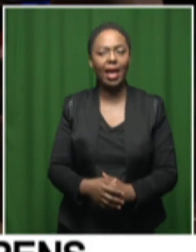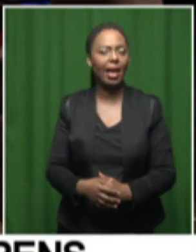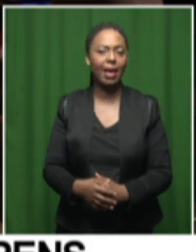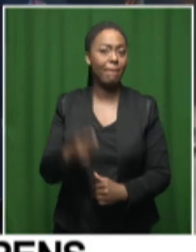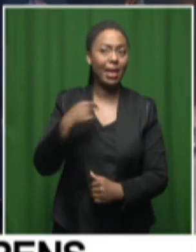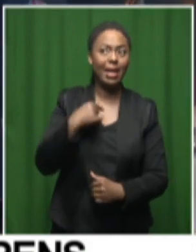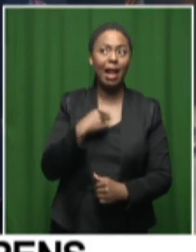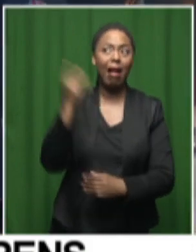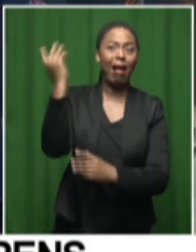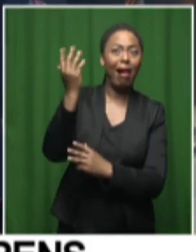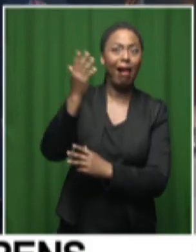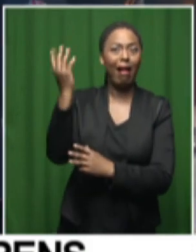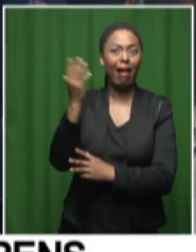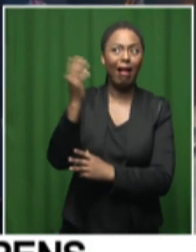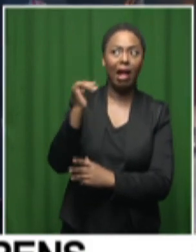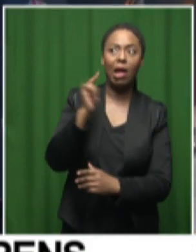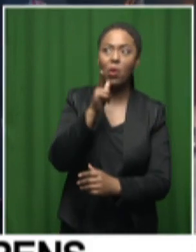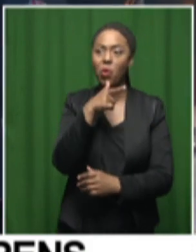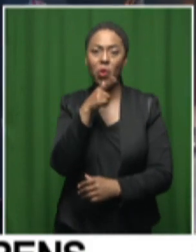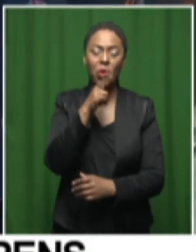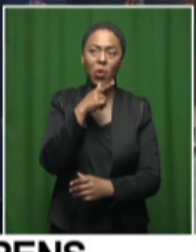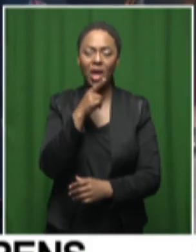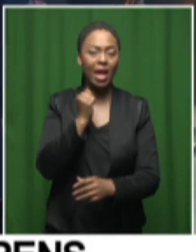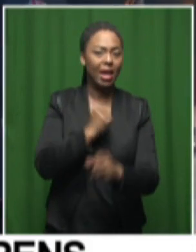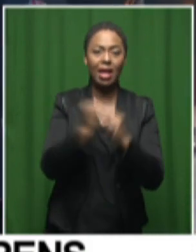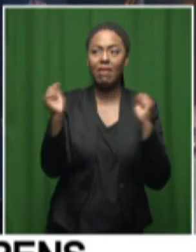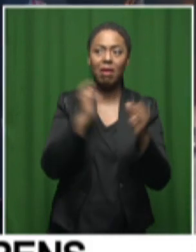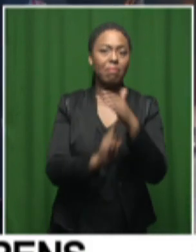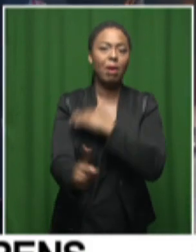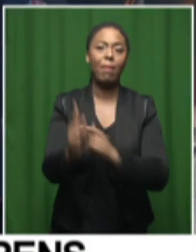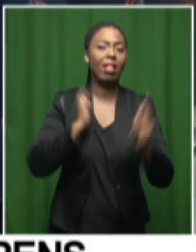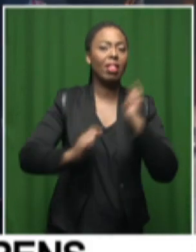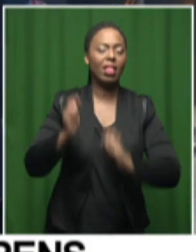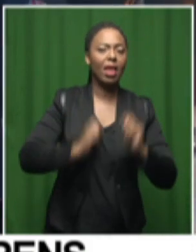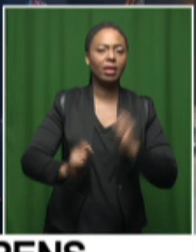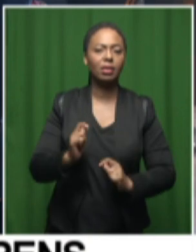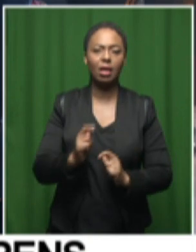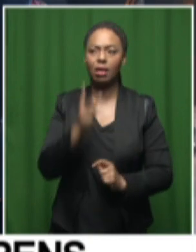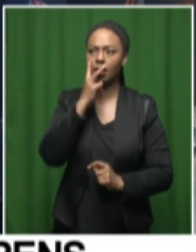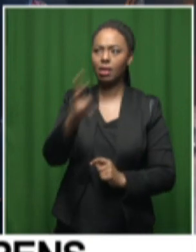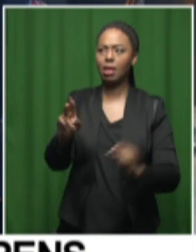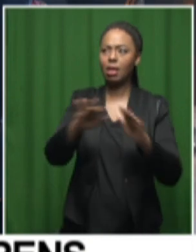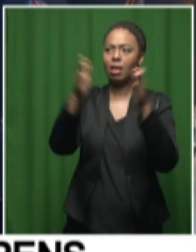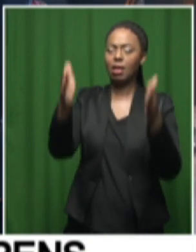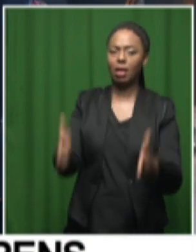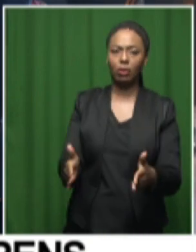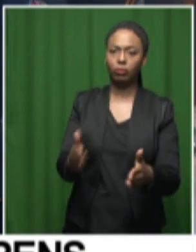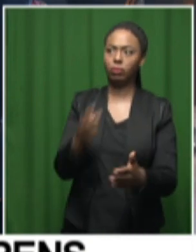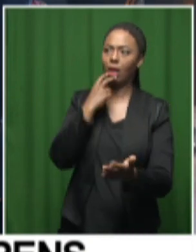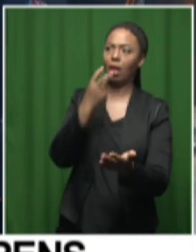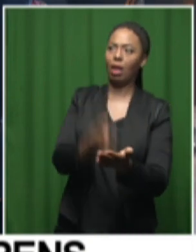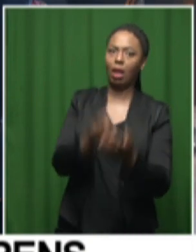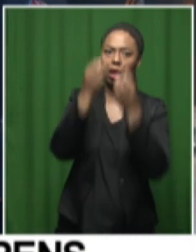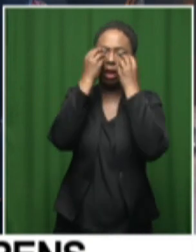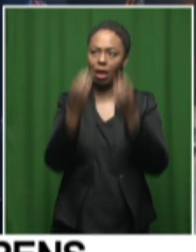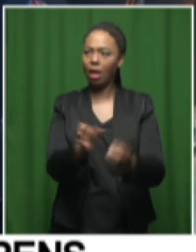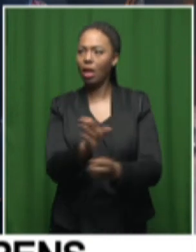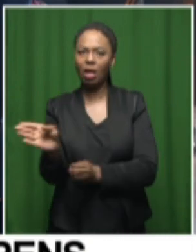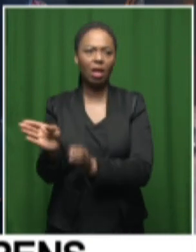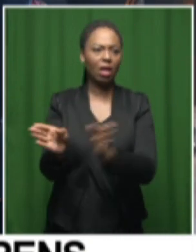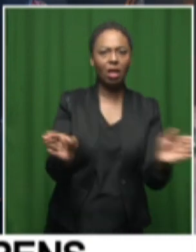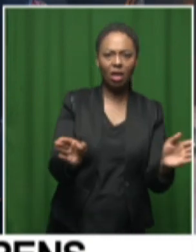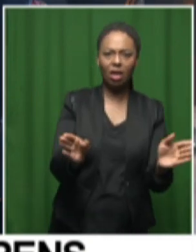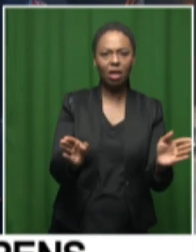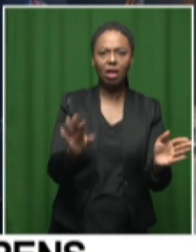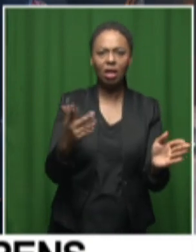ngiyakusaba presenter like a play because I've never been to a theater. So I see stage directions and they're like enter left, exit right. Like, what is that? So we